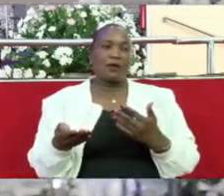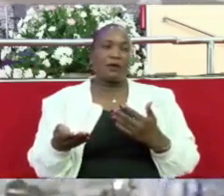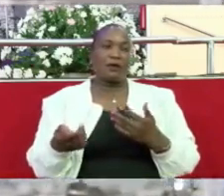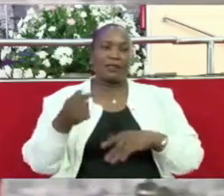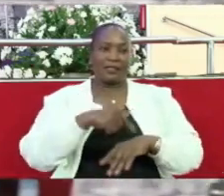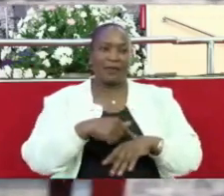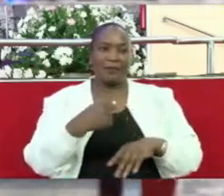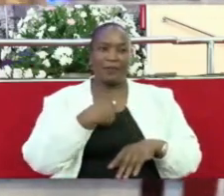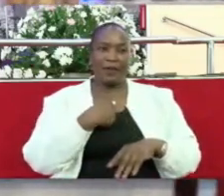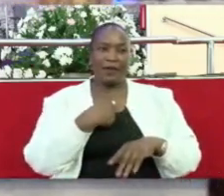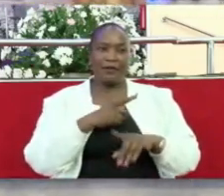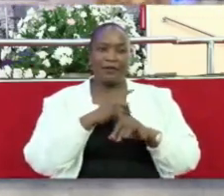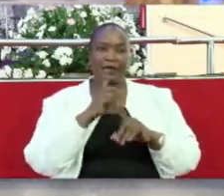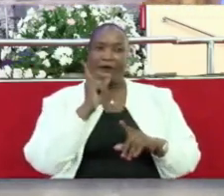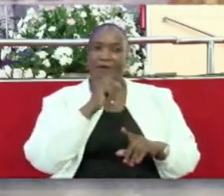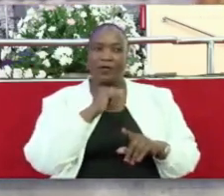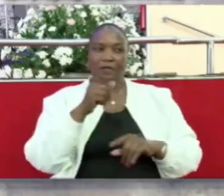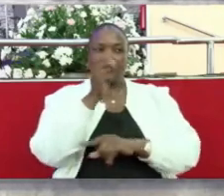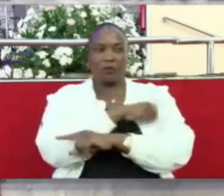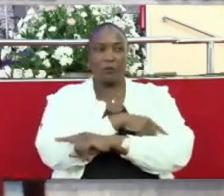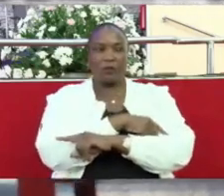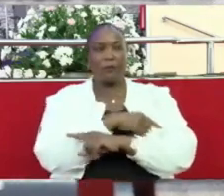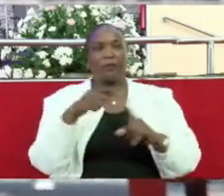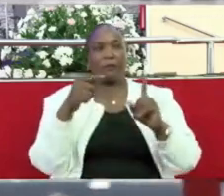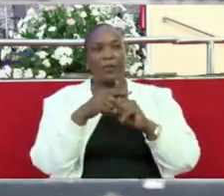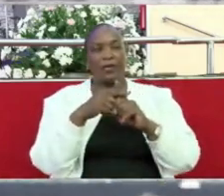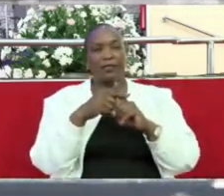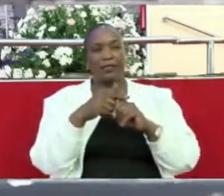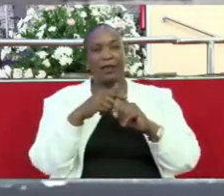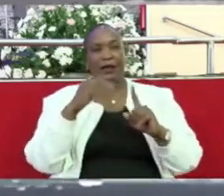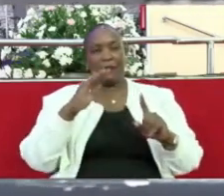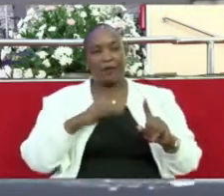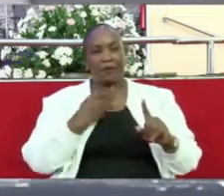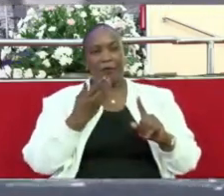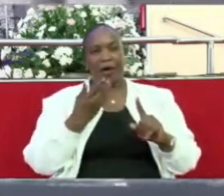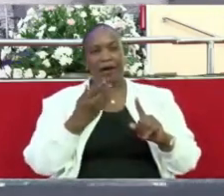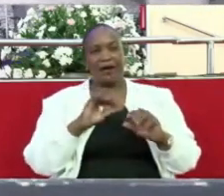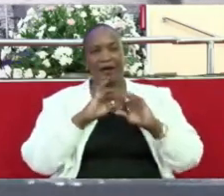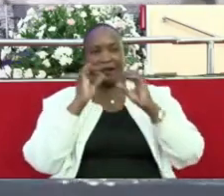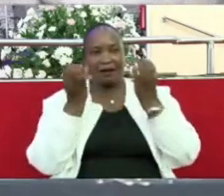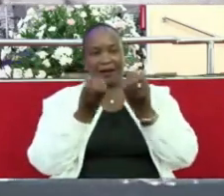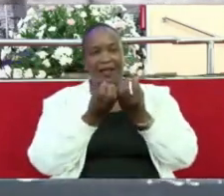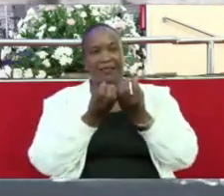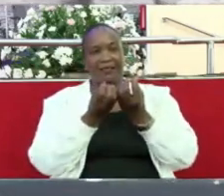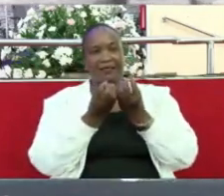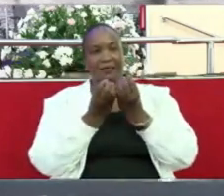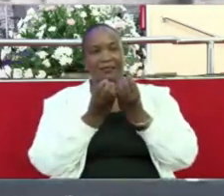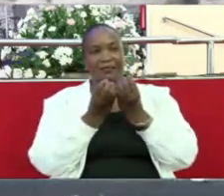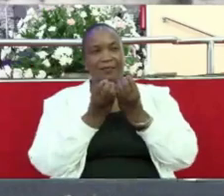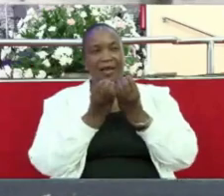And I remember the words he spoke to me. He told me that the Lord is going to use the stuff that is in your